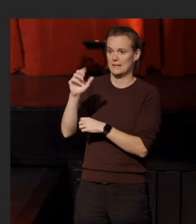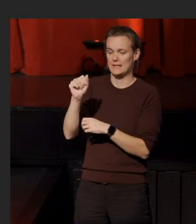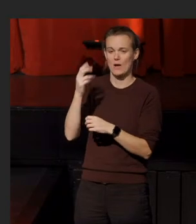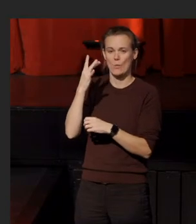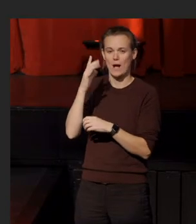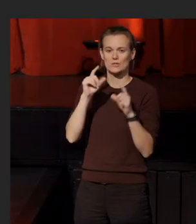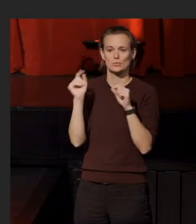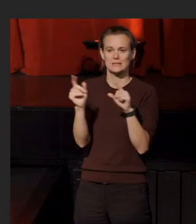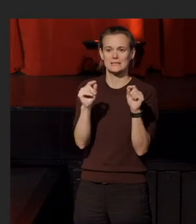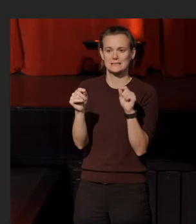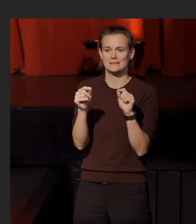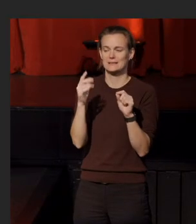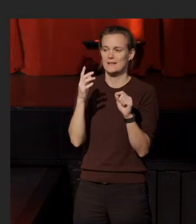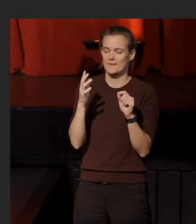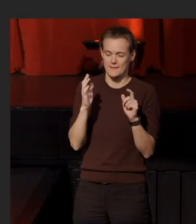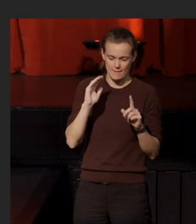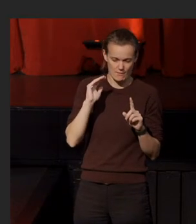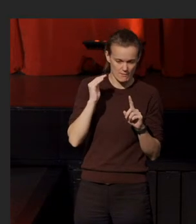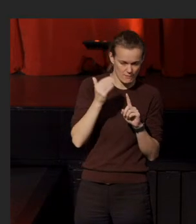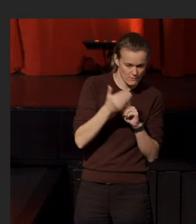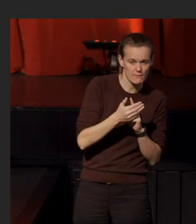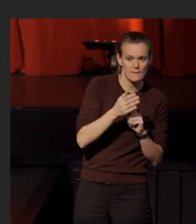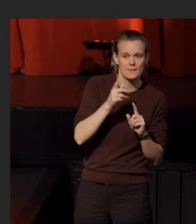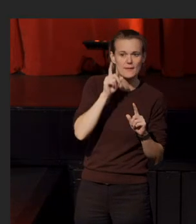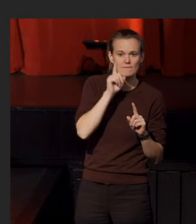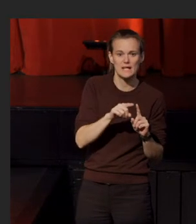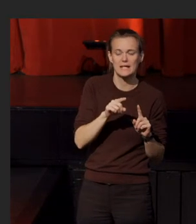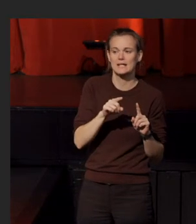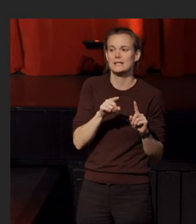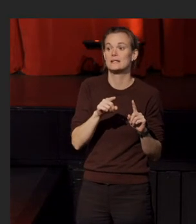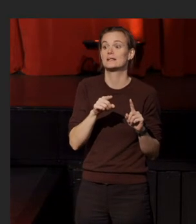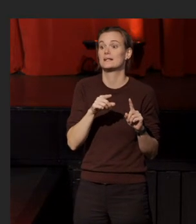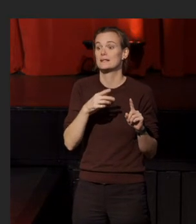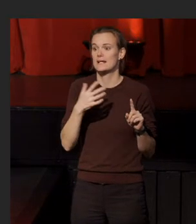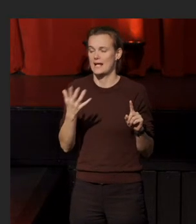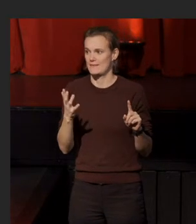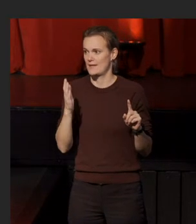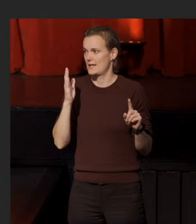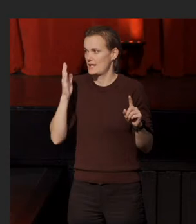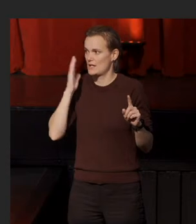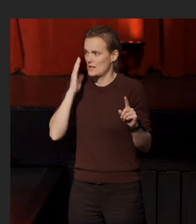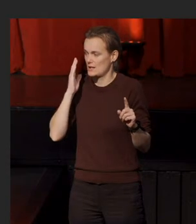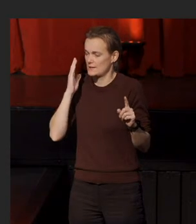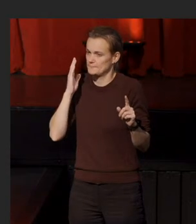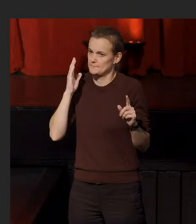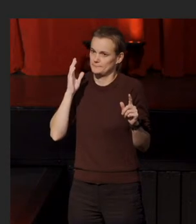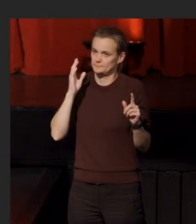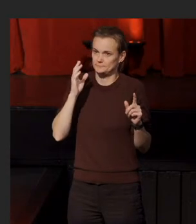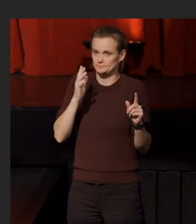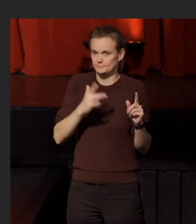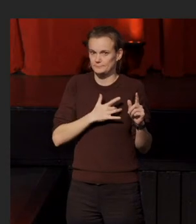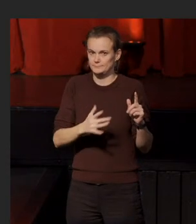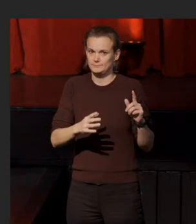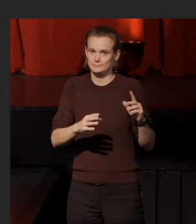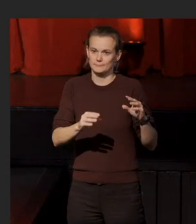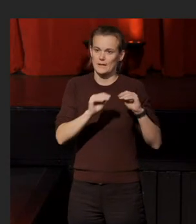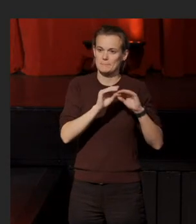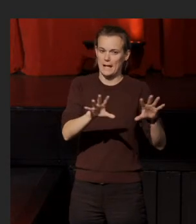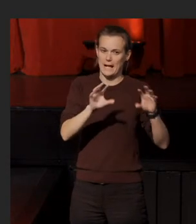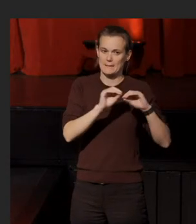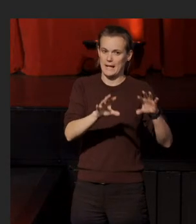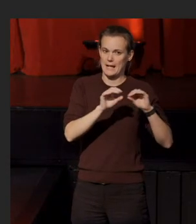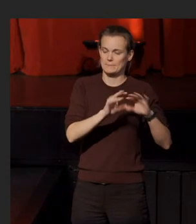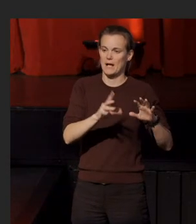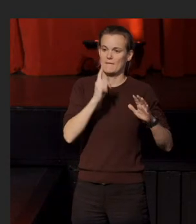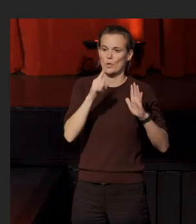develop some personae that journalists saw as convenient means of telegraphing a sentiment on part of a population in the United